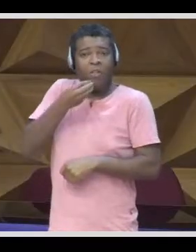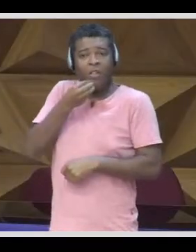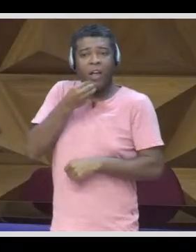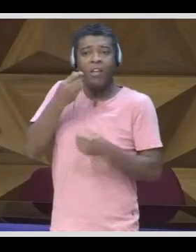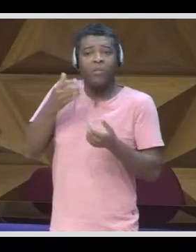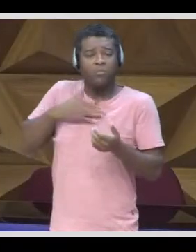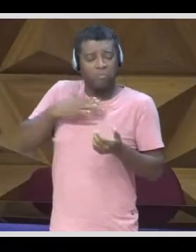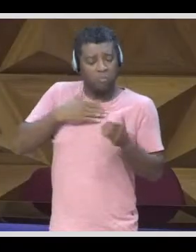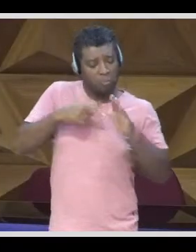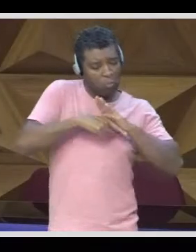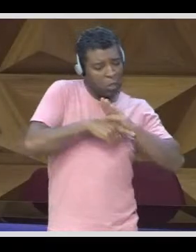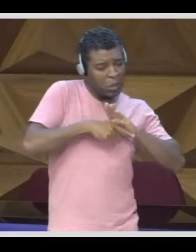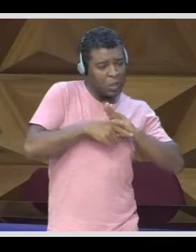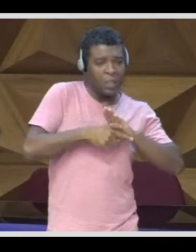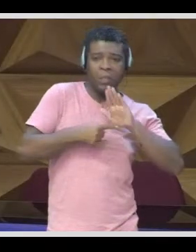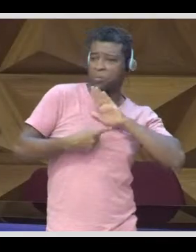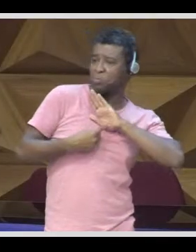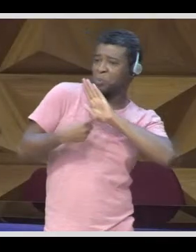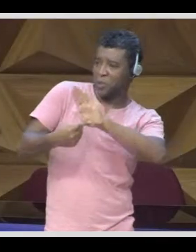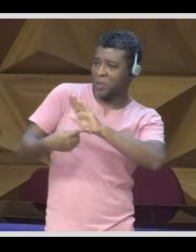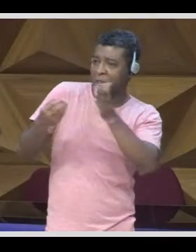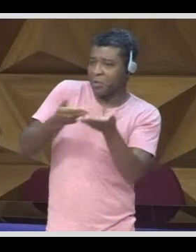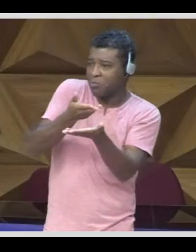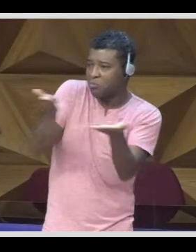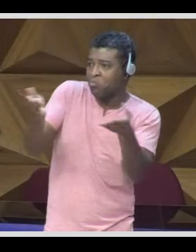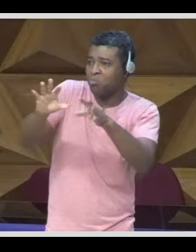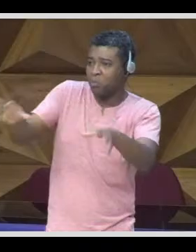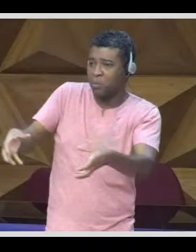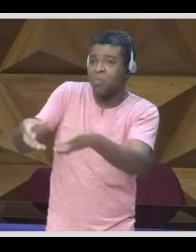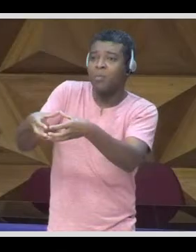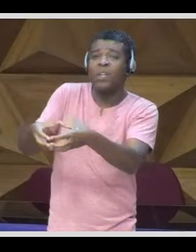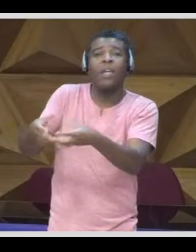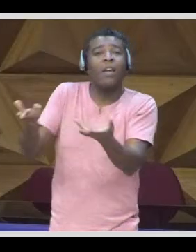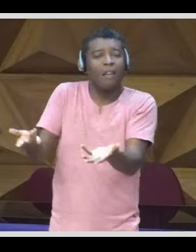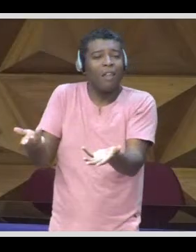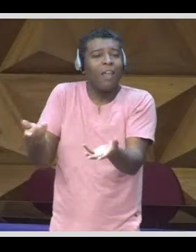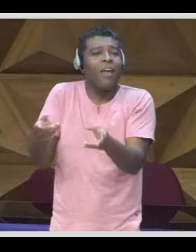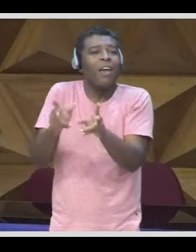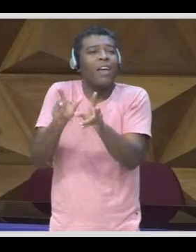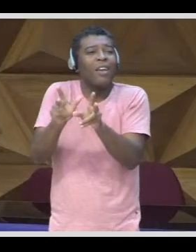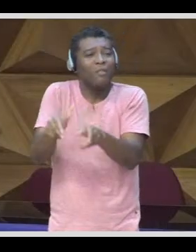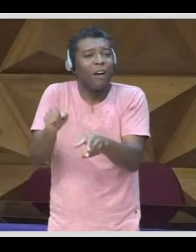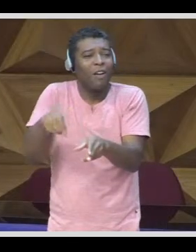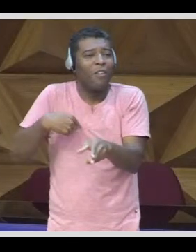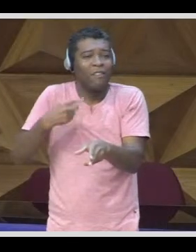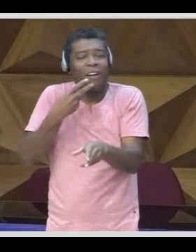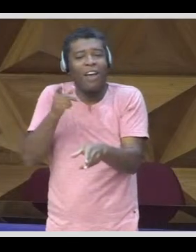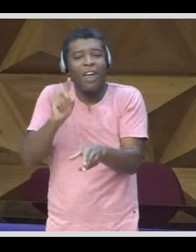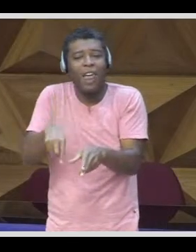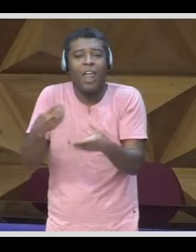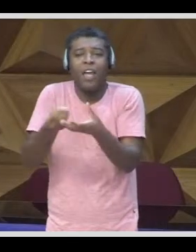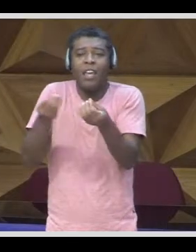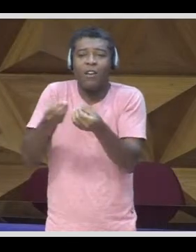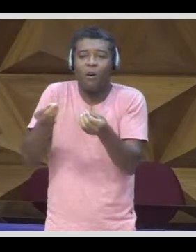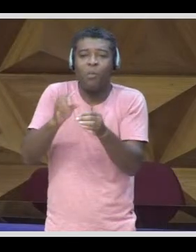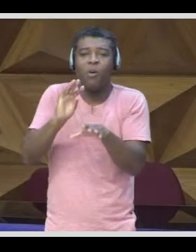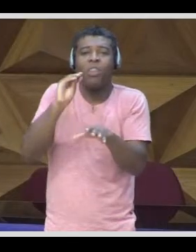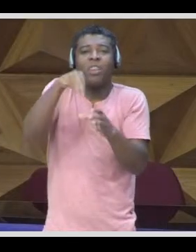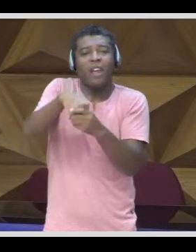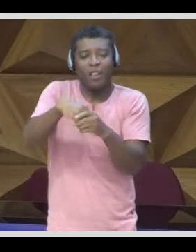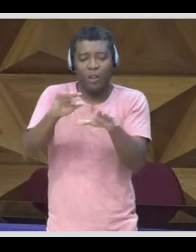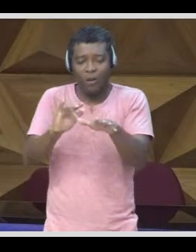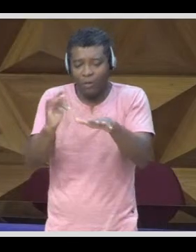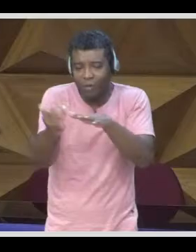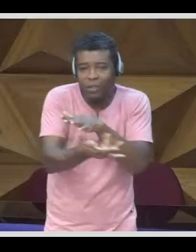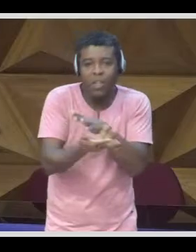information spread in social media. But before I talk about this research, I want to give